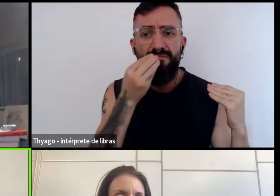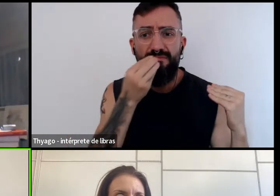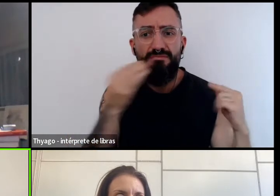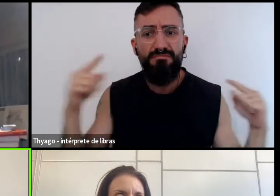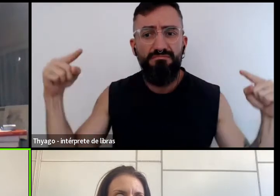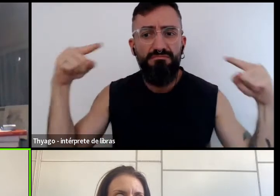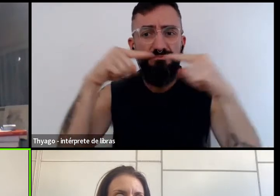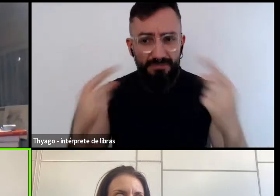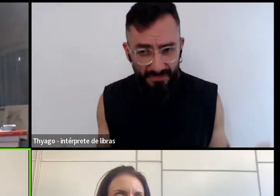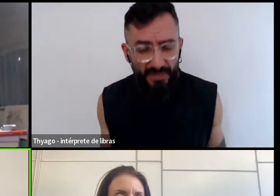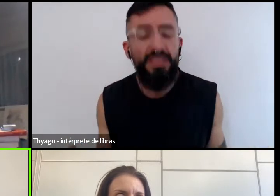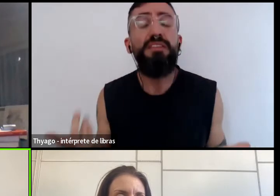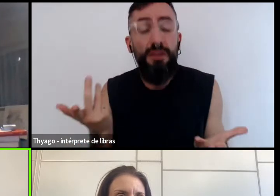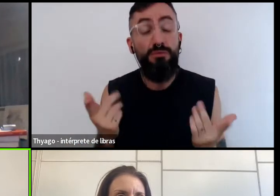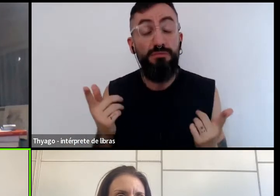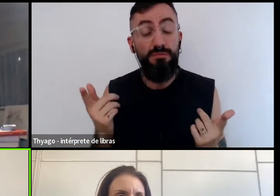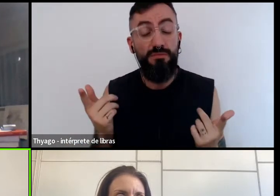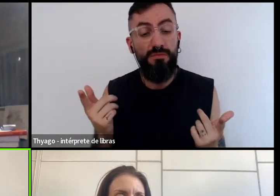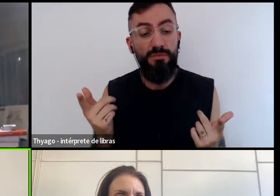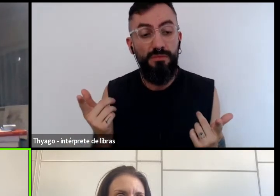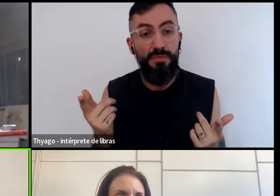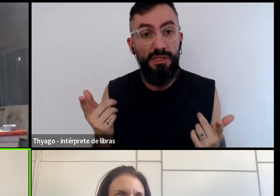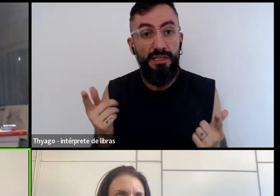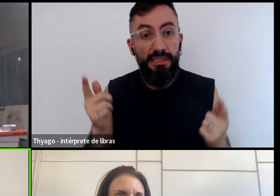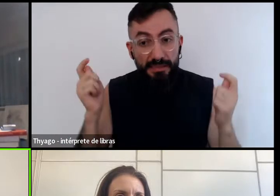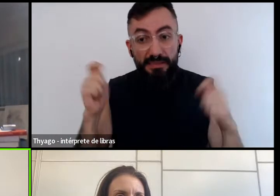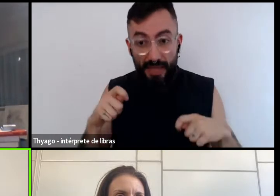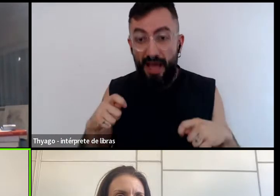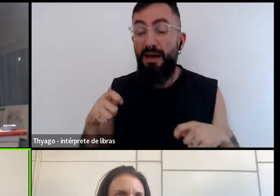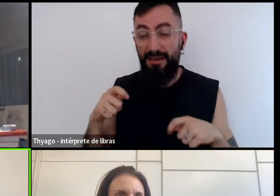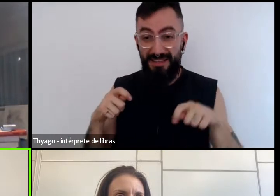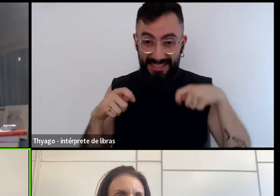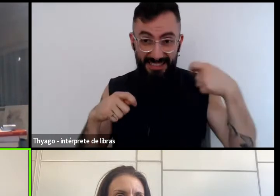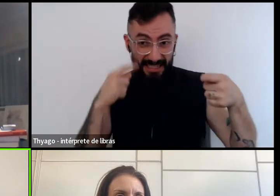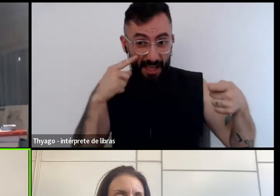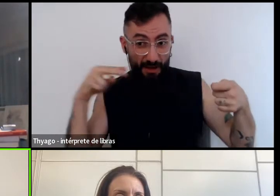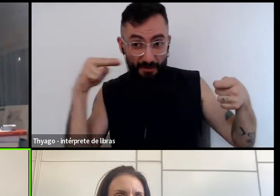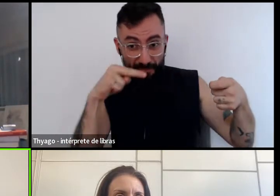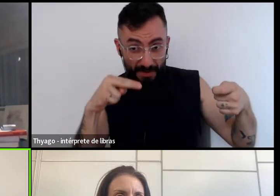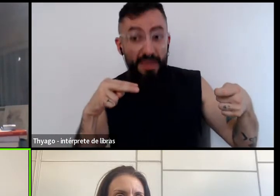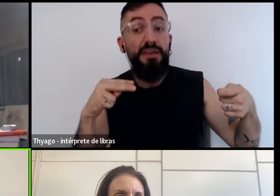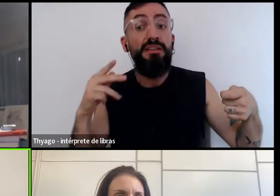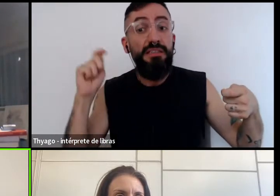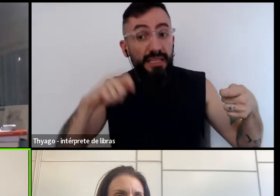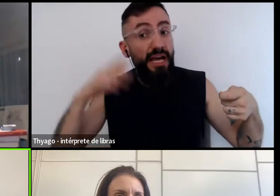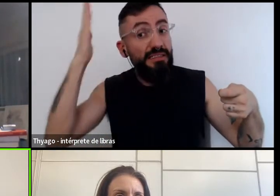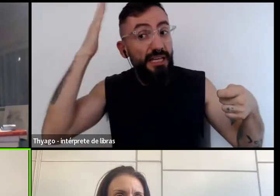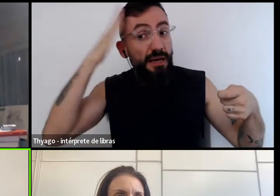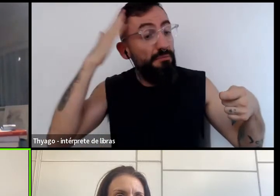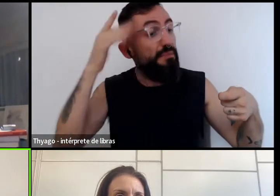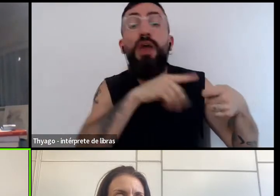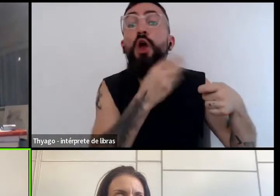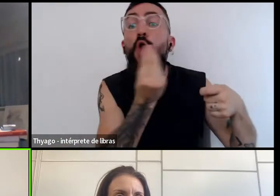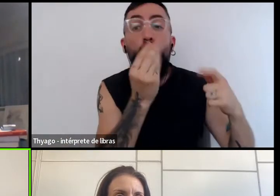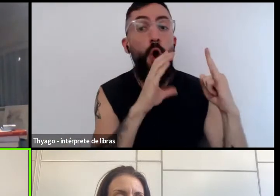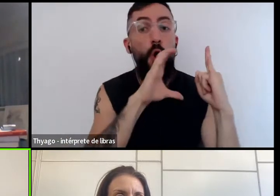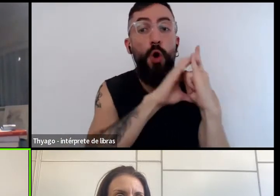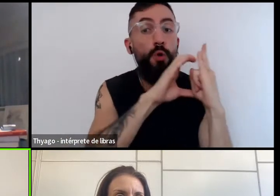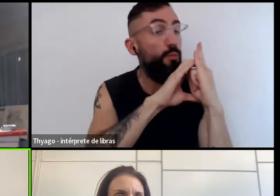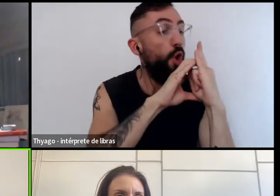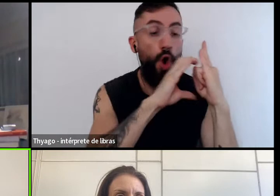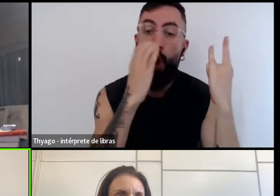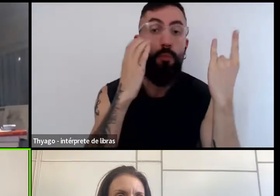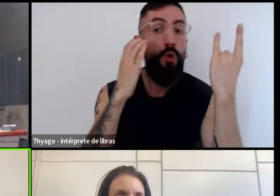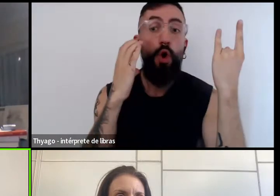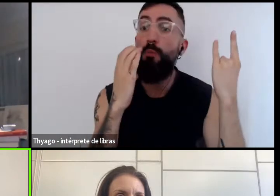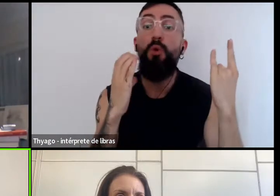were able to analyze that signs as a simultaneous compound, because we could identify the sign